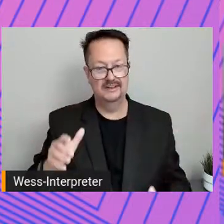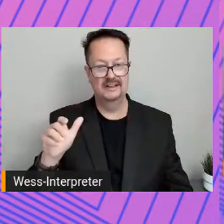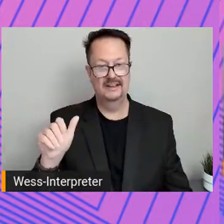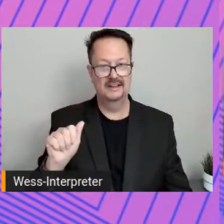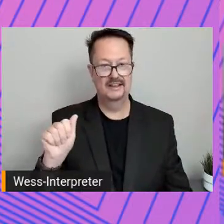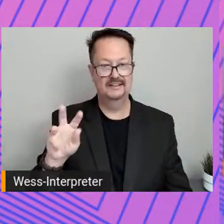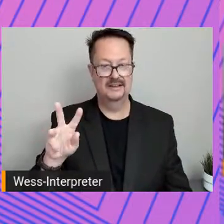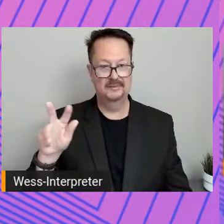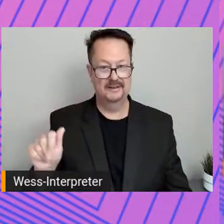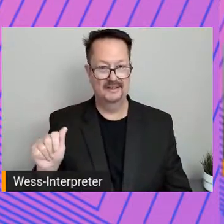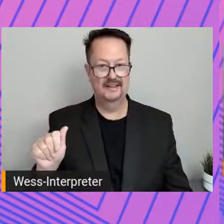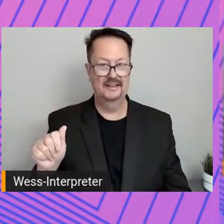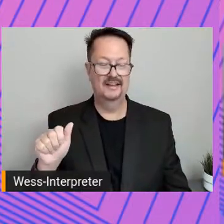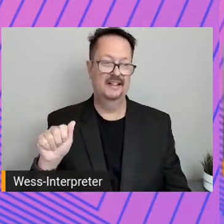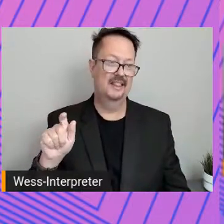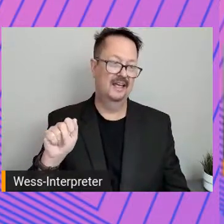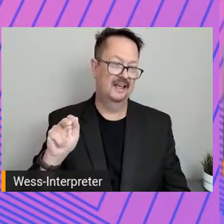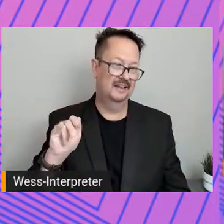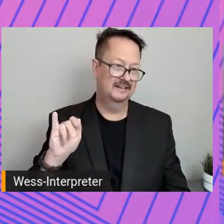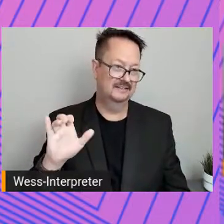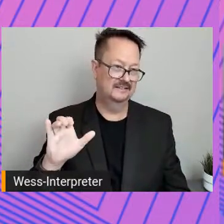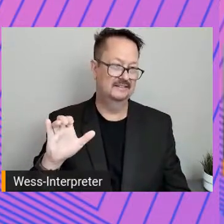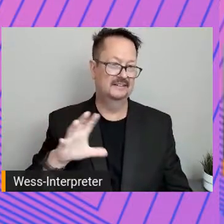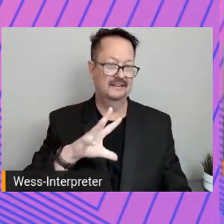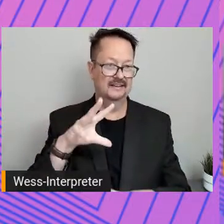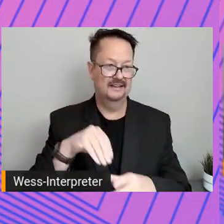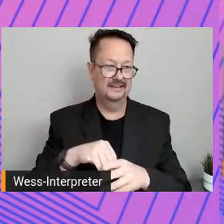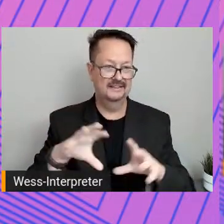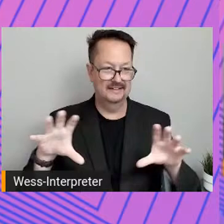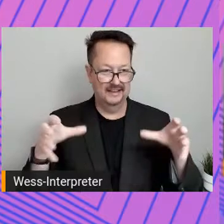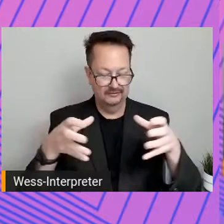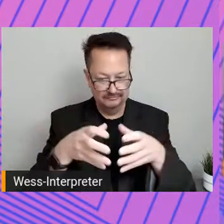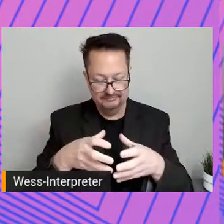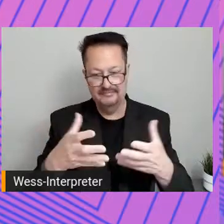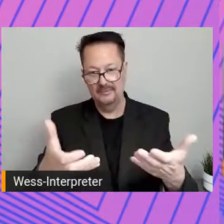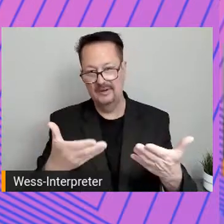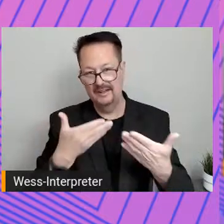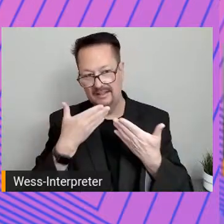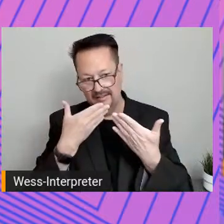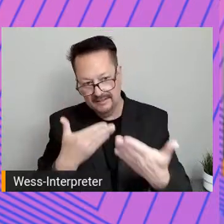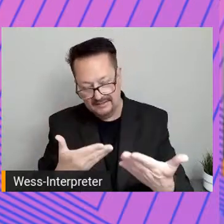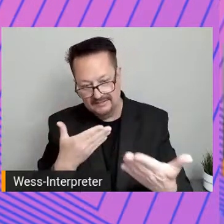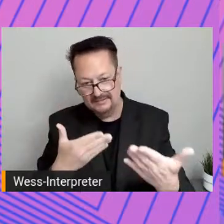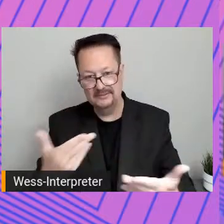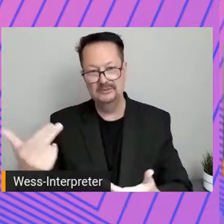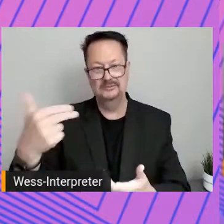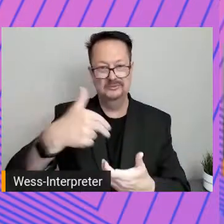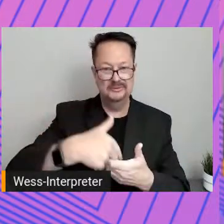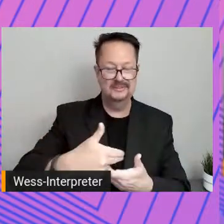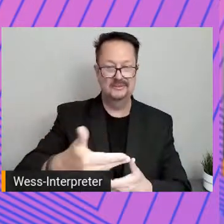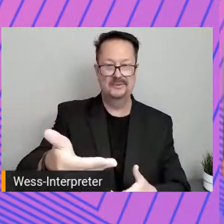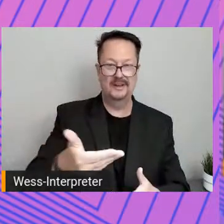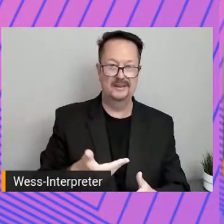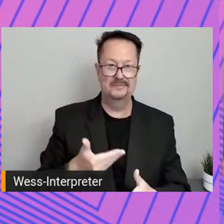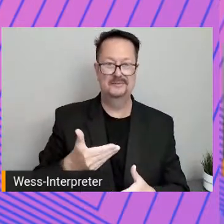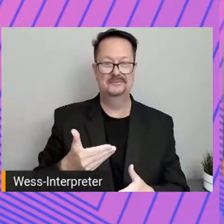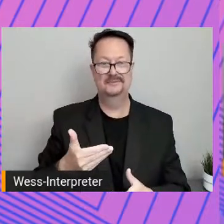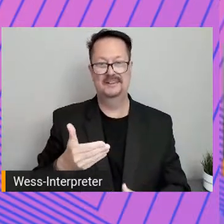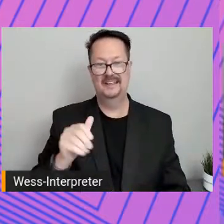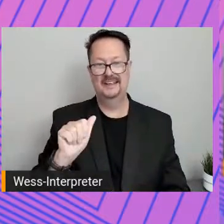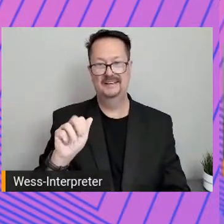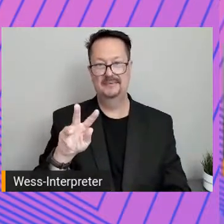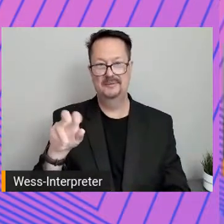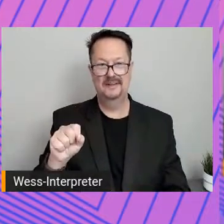we get started, I just wanted to say thank you so much for joining us today, and I wanted to welcome you all to AWS Containers Day.